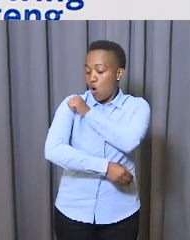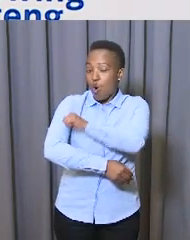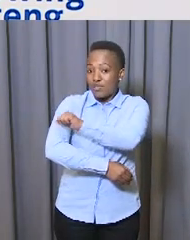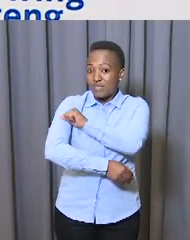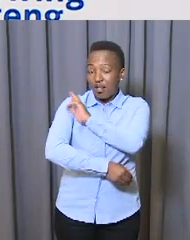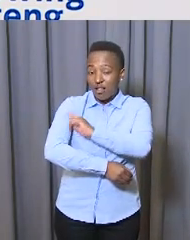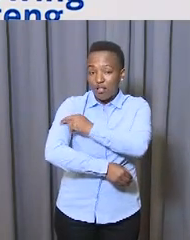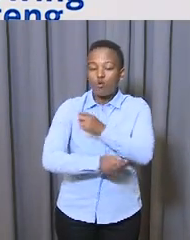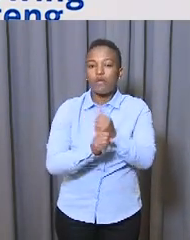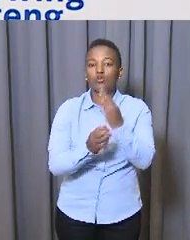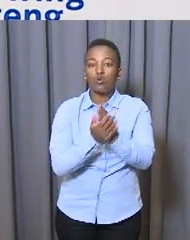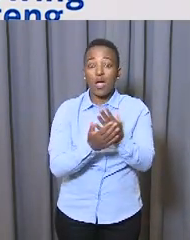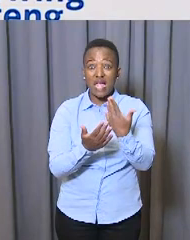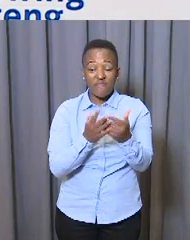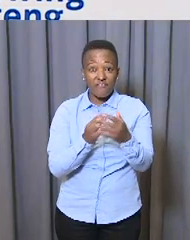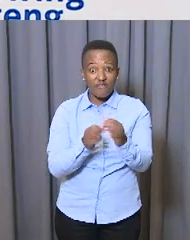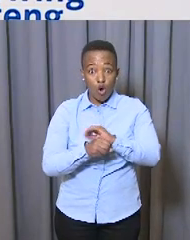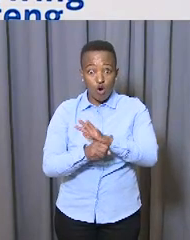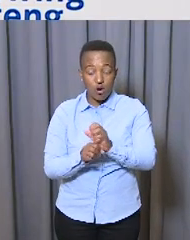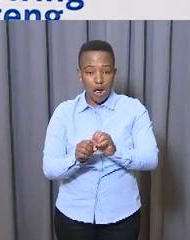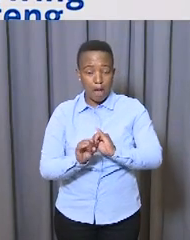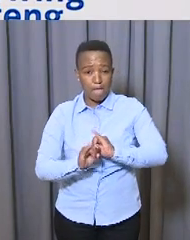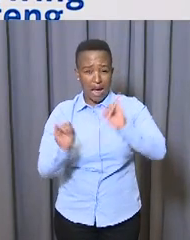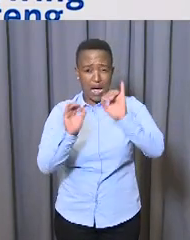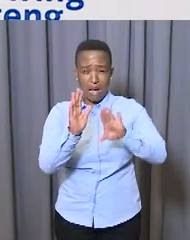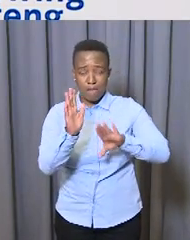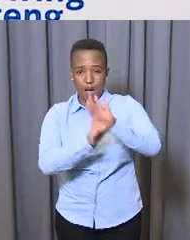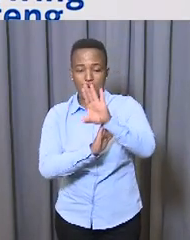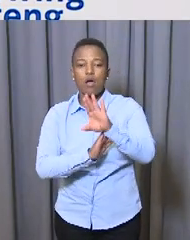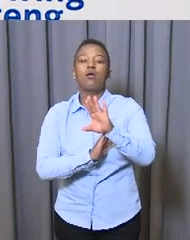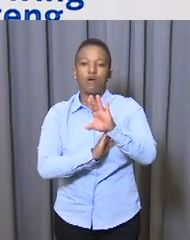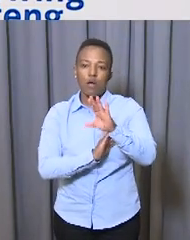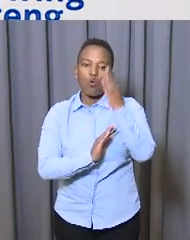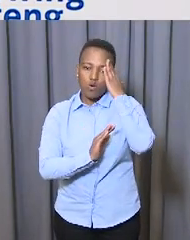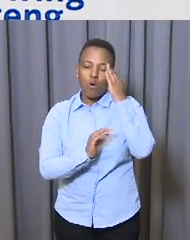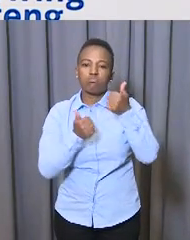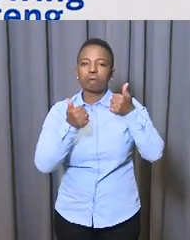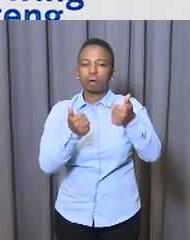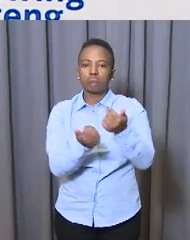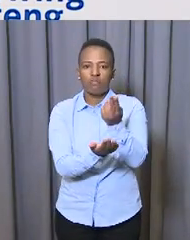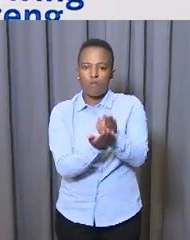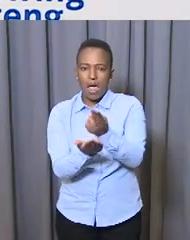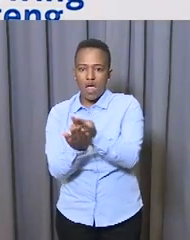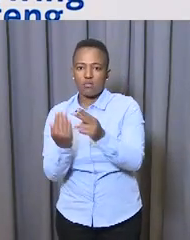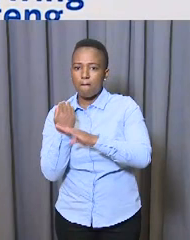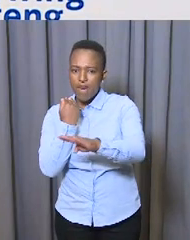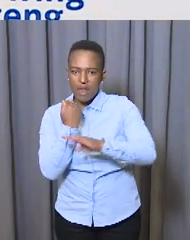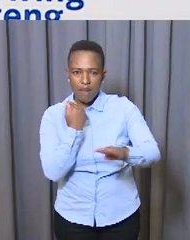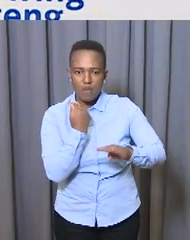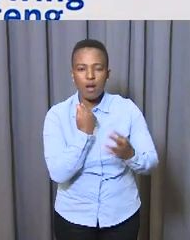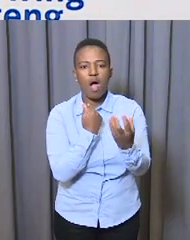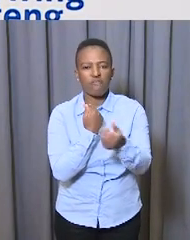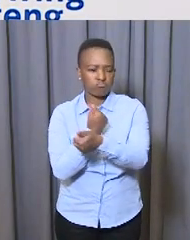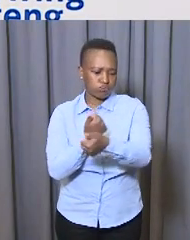cases. That if we have more cases, that includes admissions. So, and we are working simultaneously. We are doing these